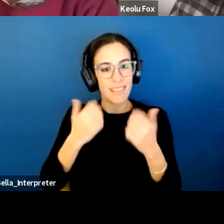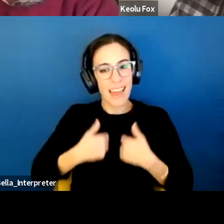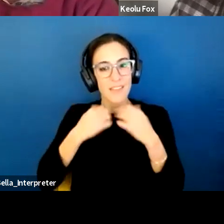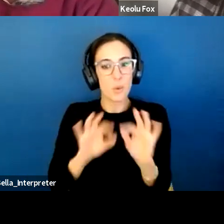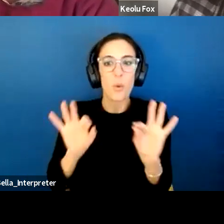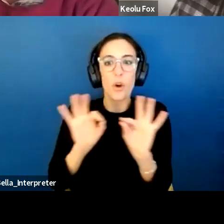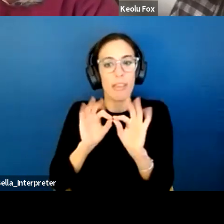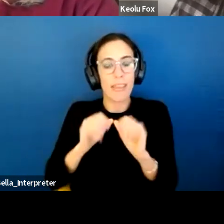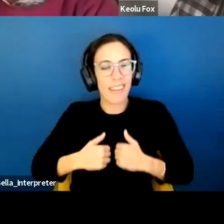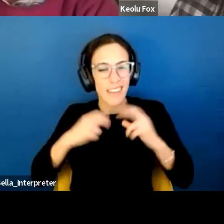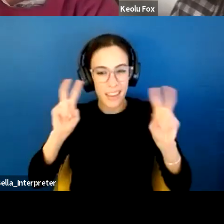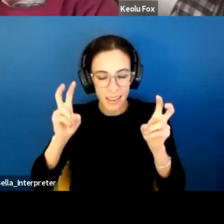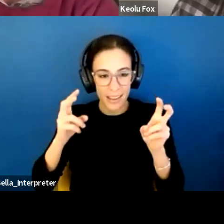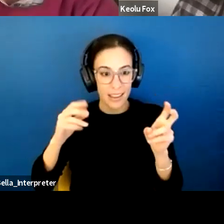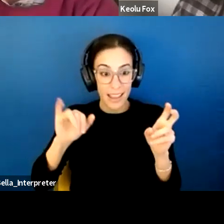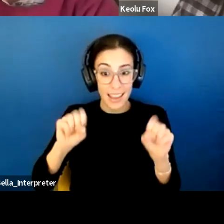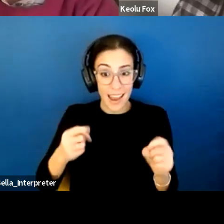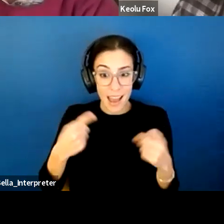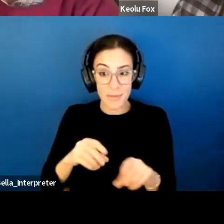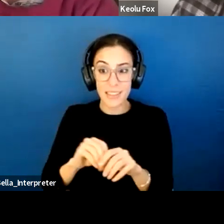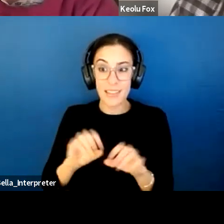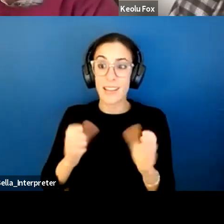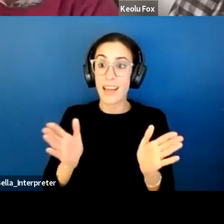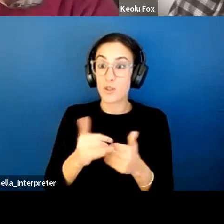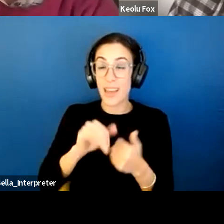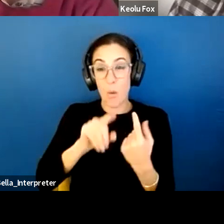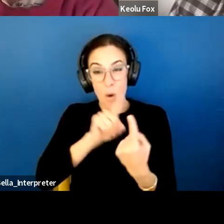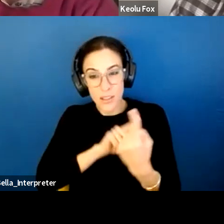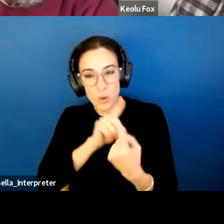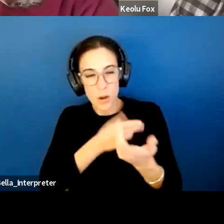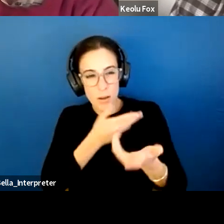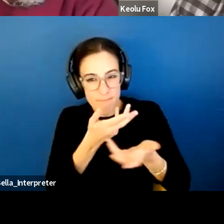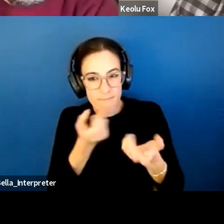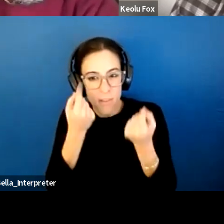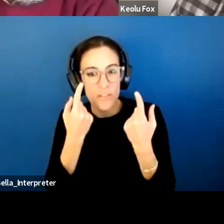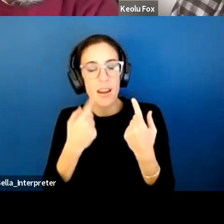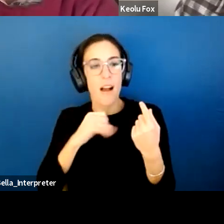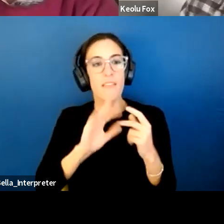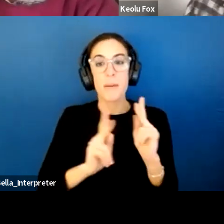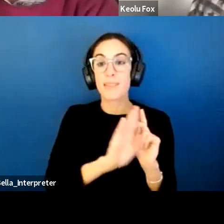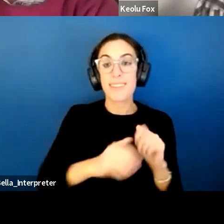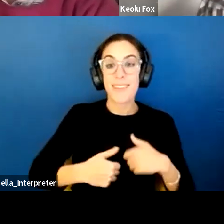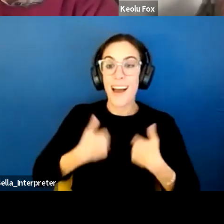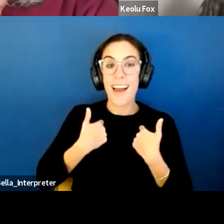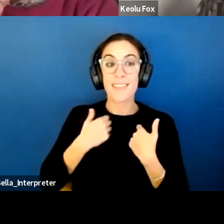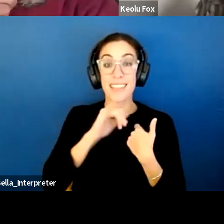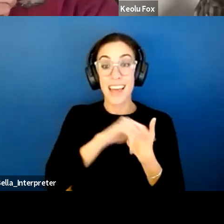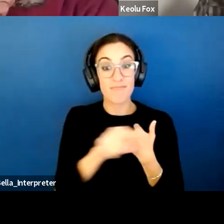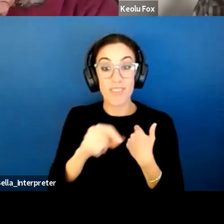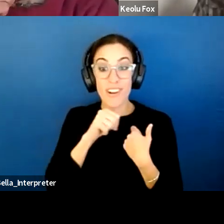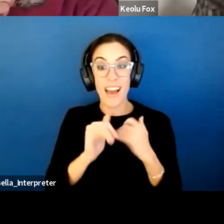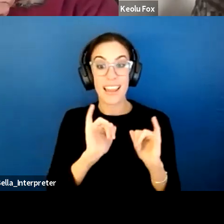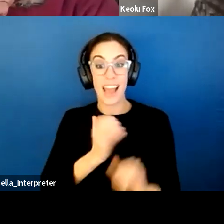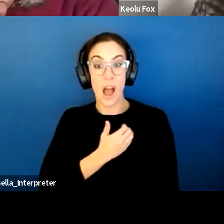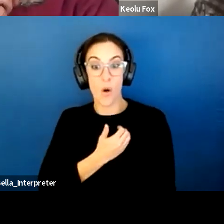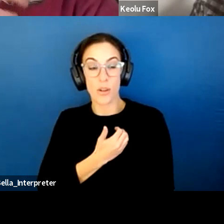kind of engagement one-to-one, the highly local, in particular, lives of people who are unlike ourselves, those have a way of implanting stories in our brains